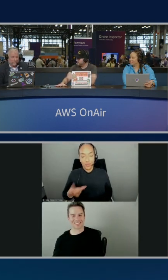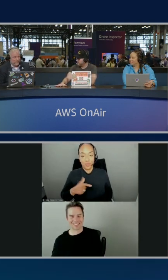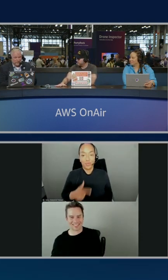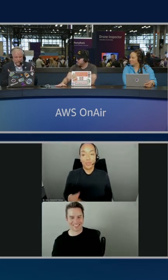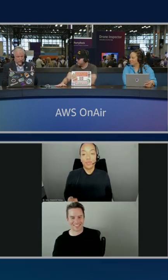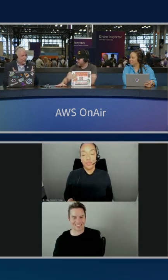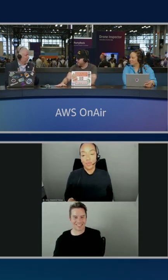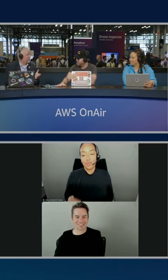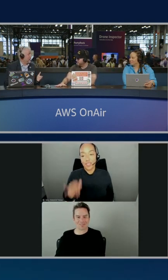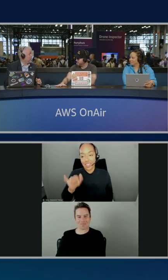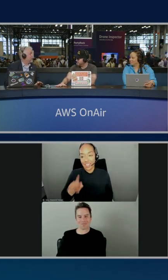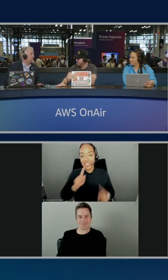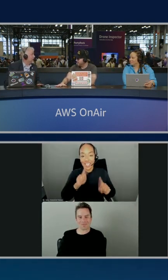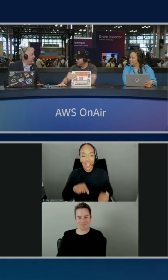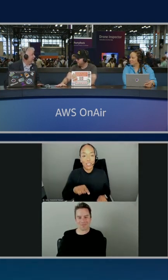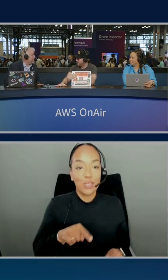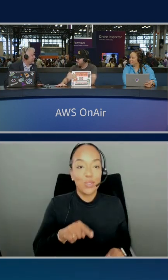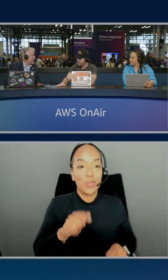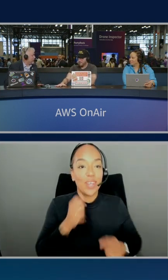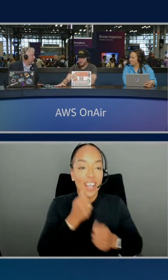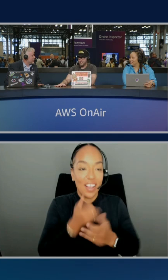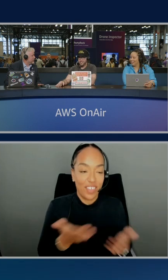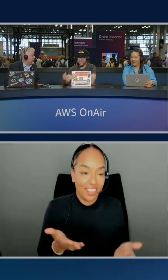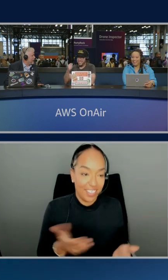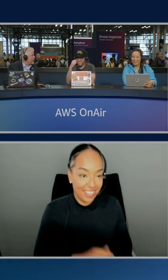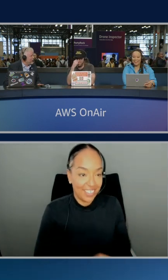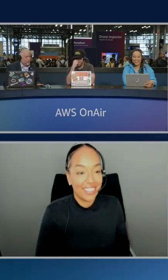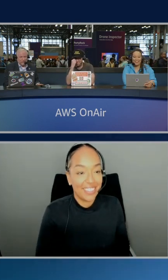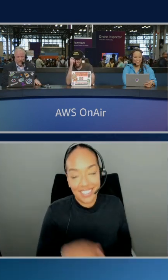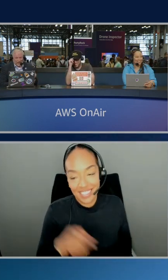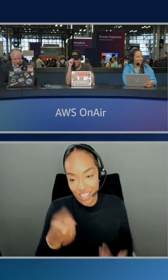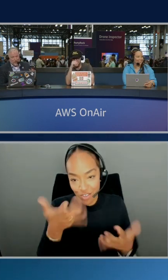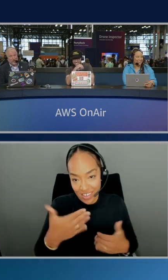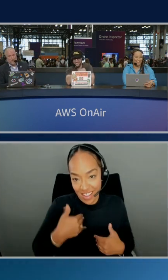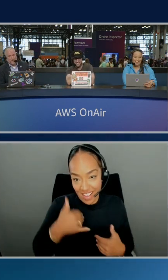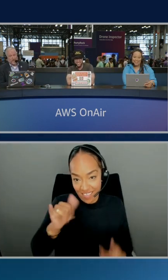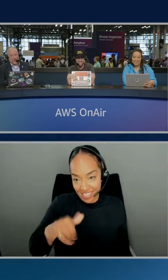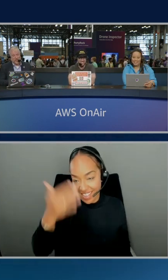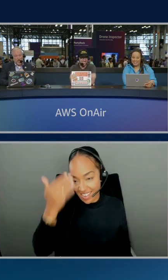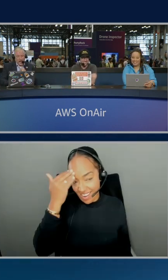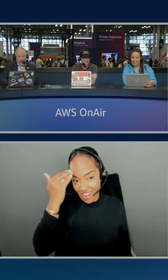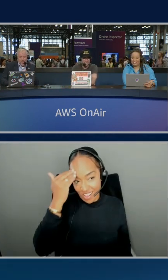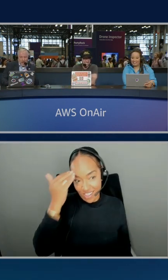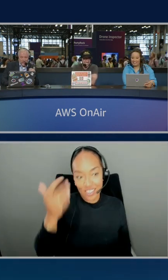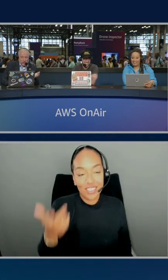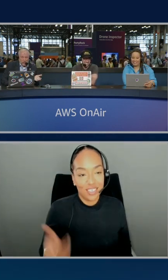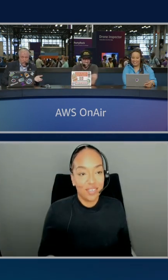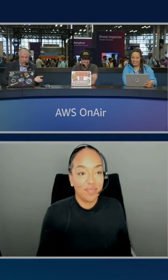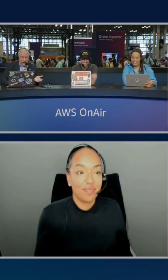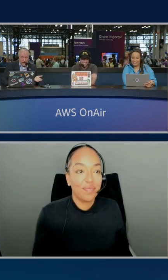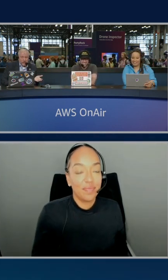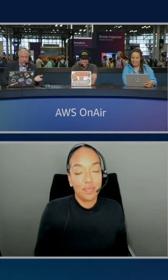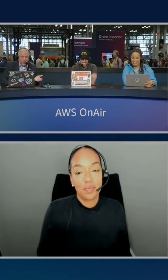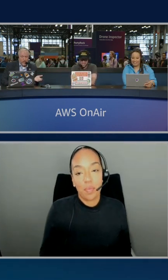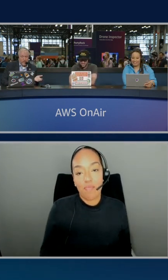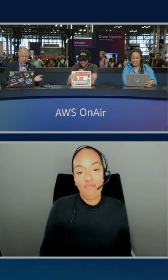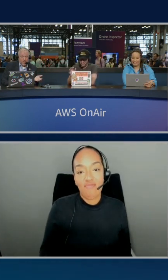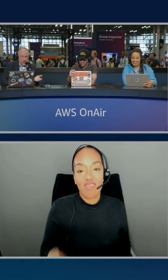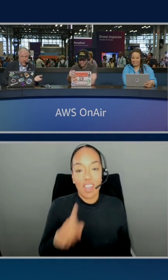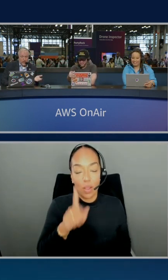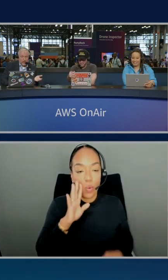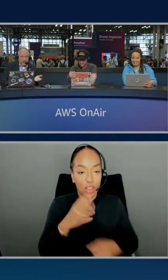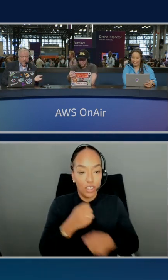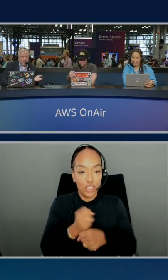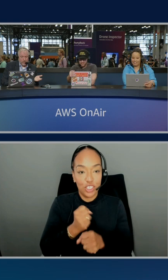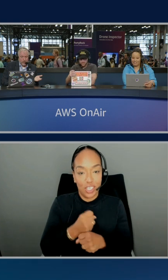Well, us hitchhikers. See, it has that knowledge. The LLM has that knowledge. And then, so it generated